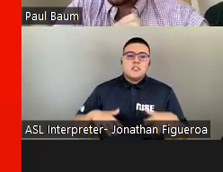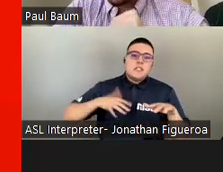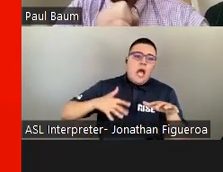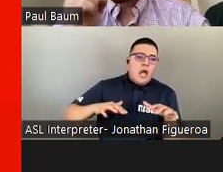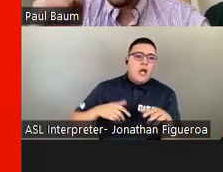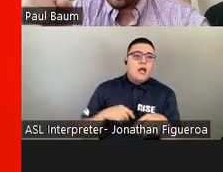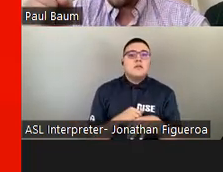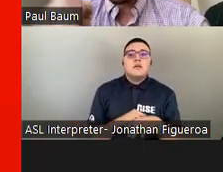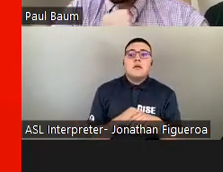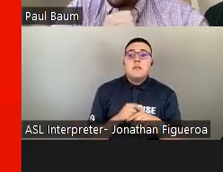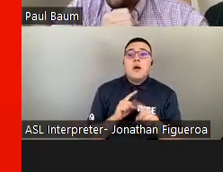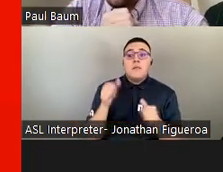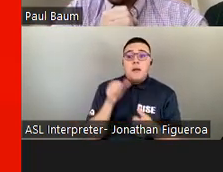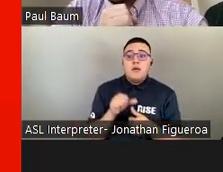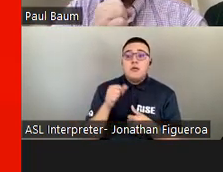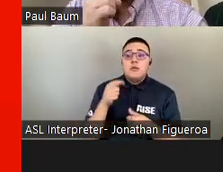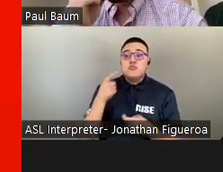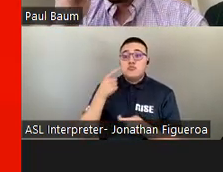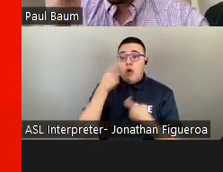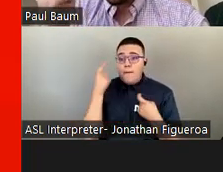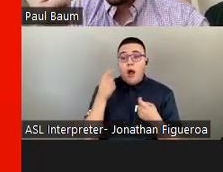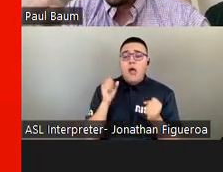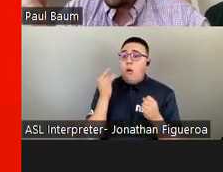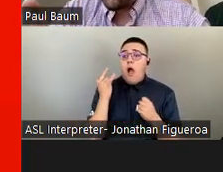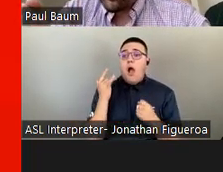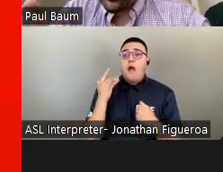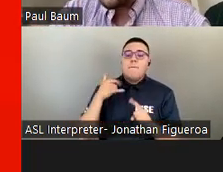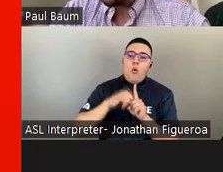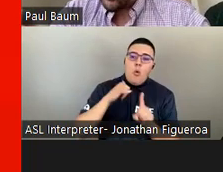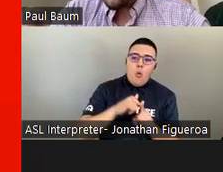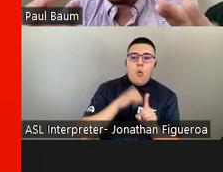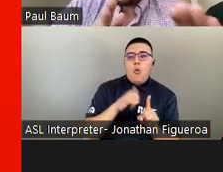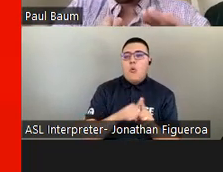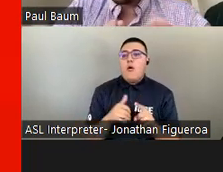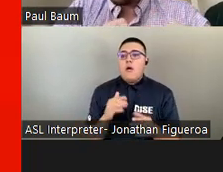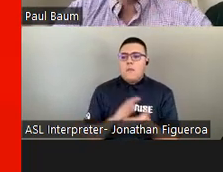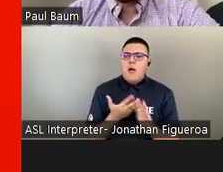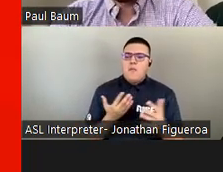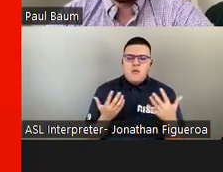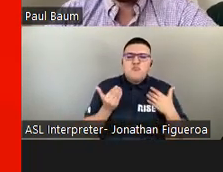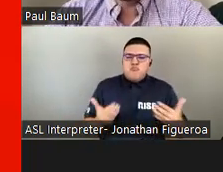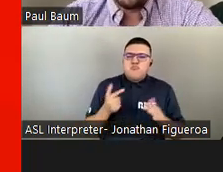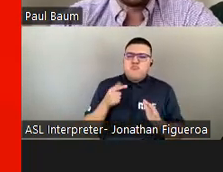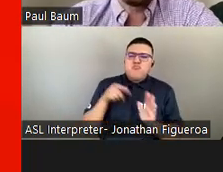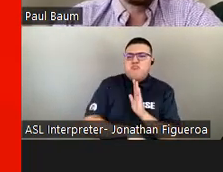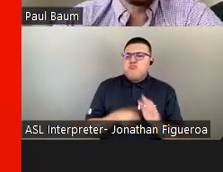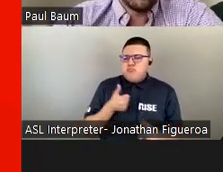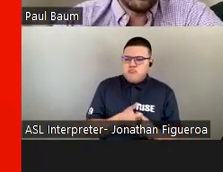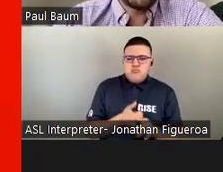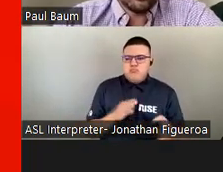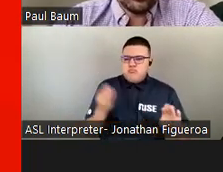slide said, trauma, bullying, risk of life, all of these sort of things will